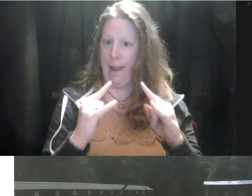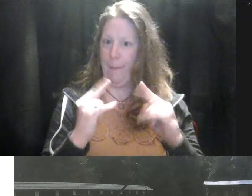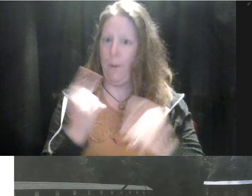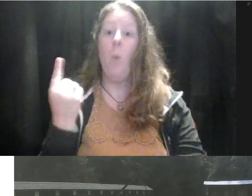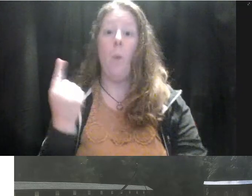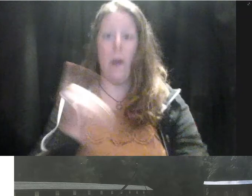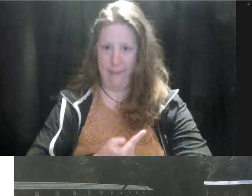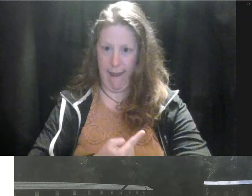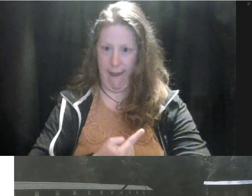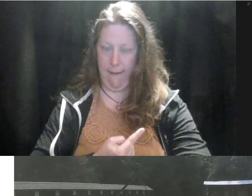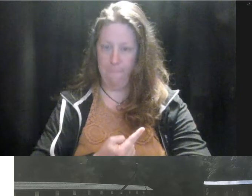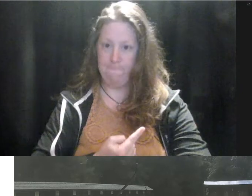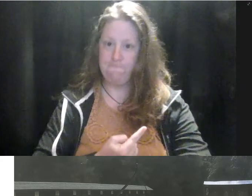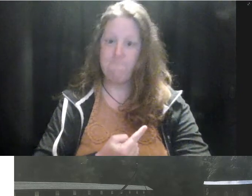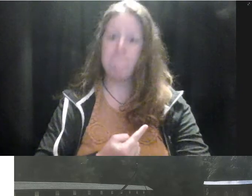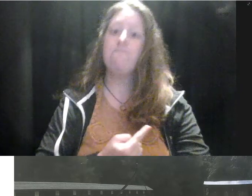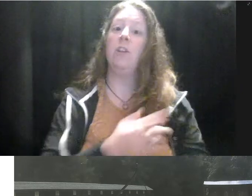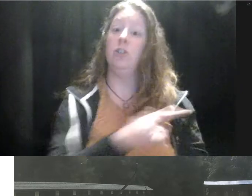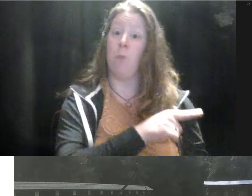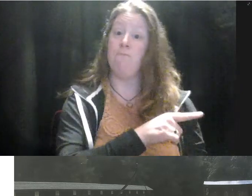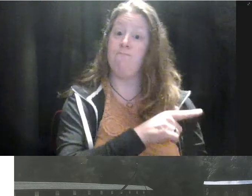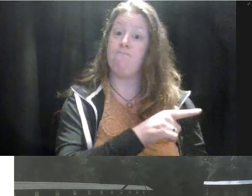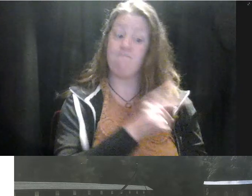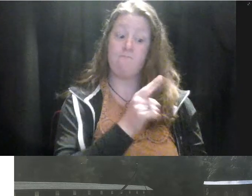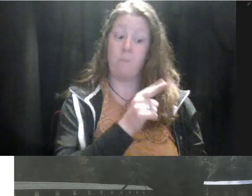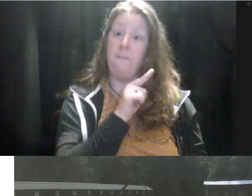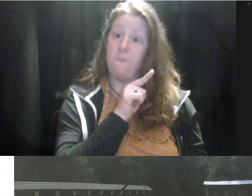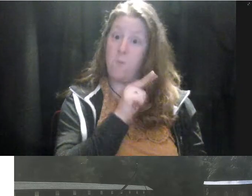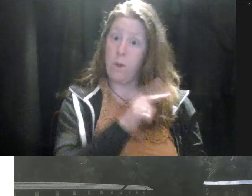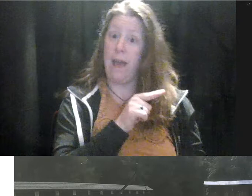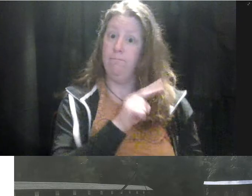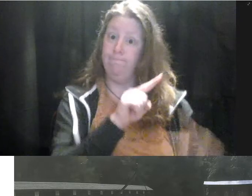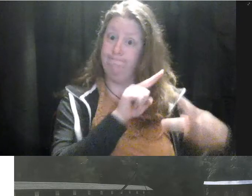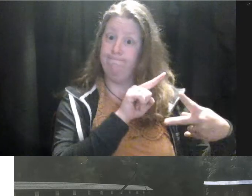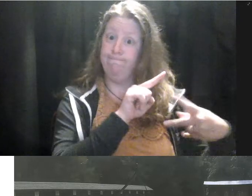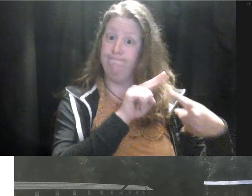of camp, a family camp, a one-day camp.